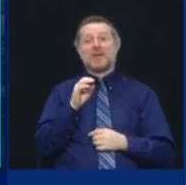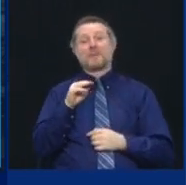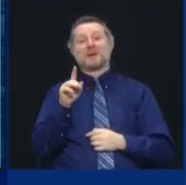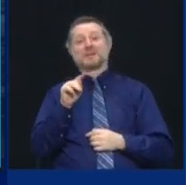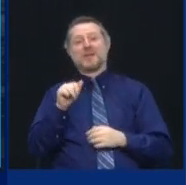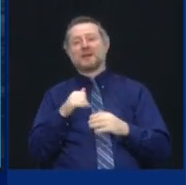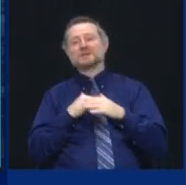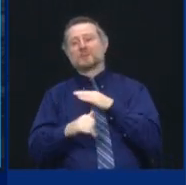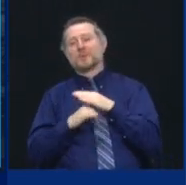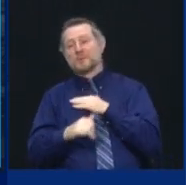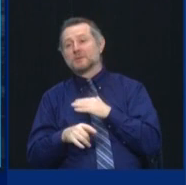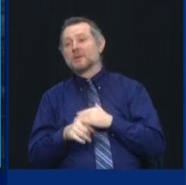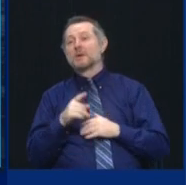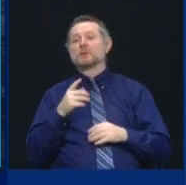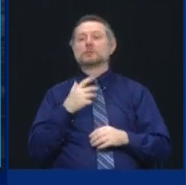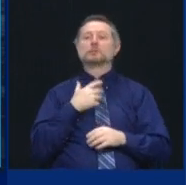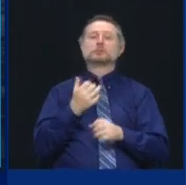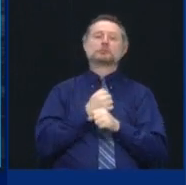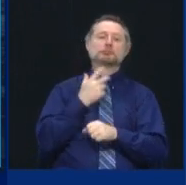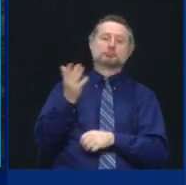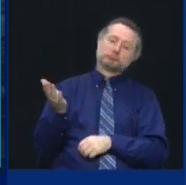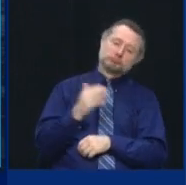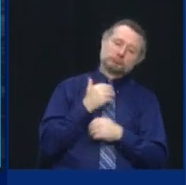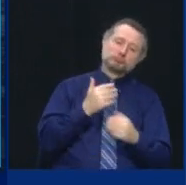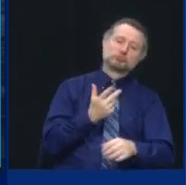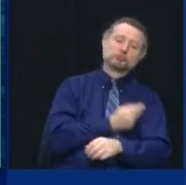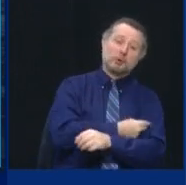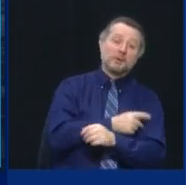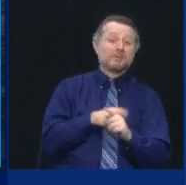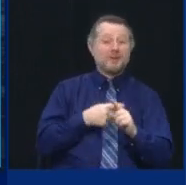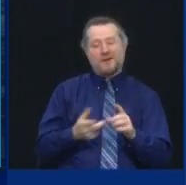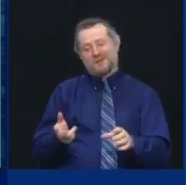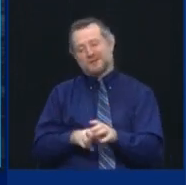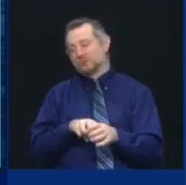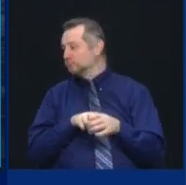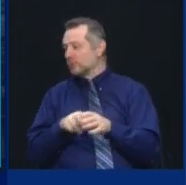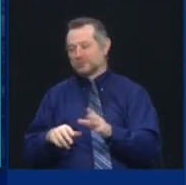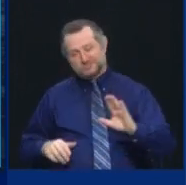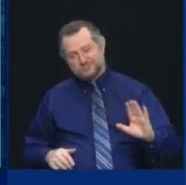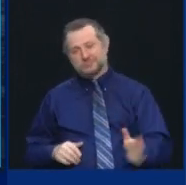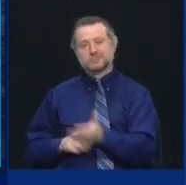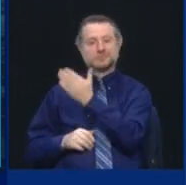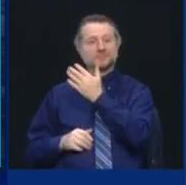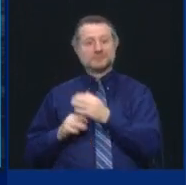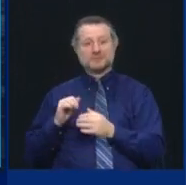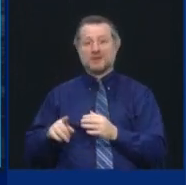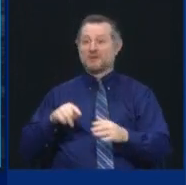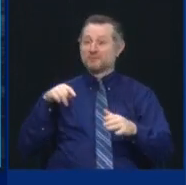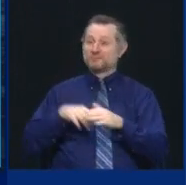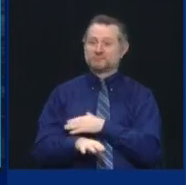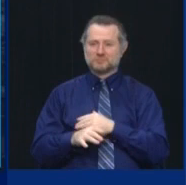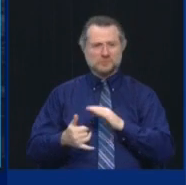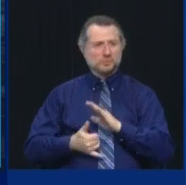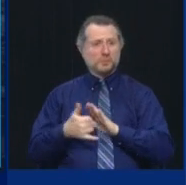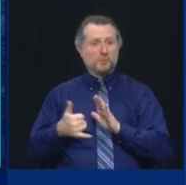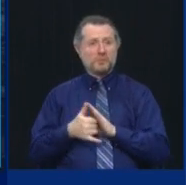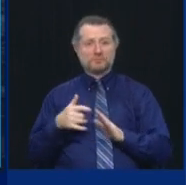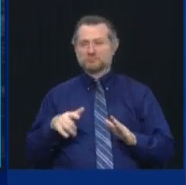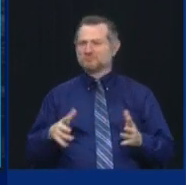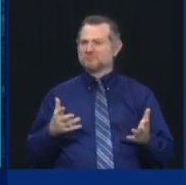Shot, Take a Ride program. Theory is you're going into the subway, you're going onto a